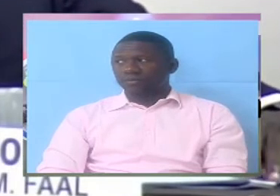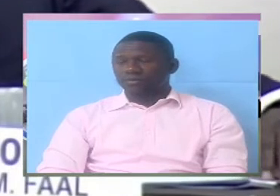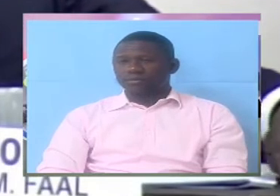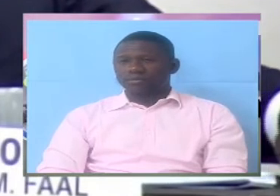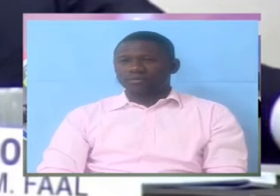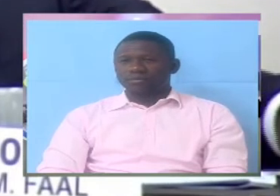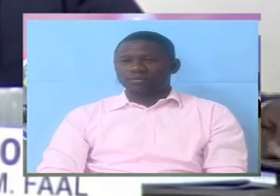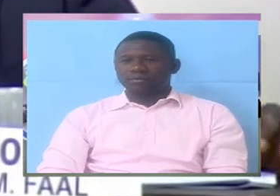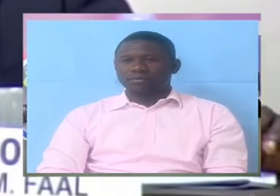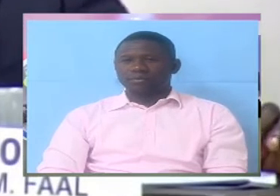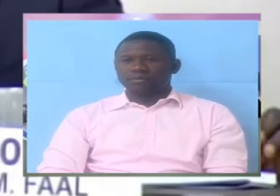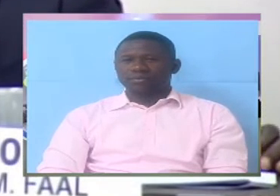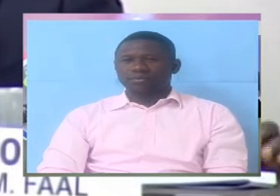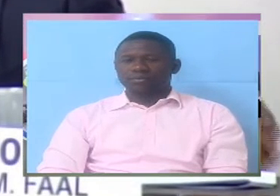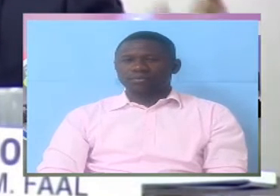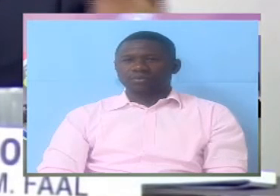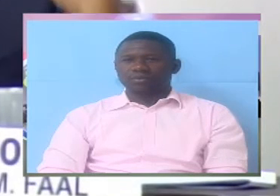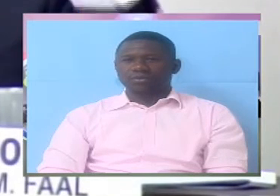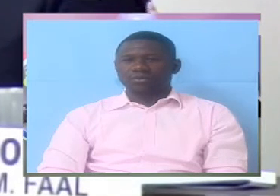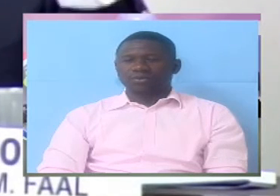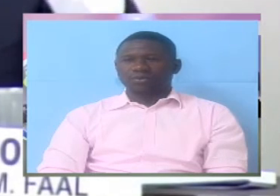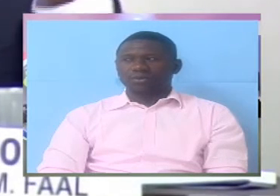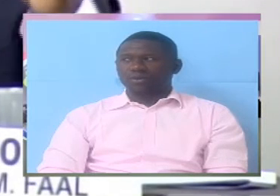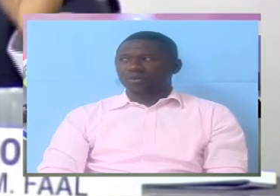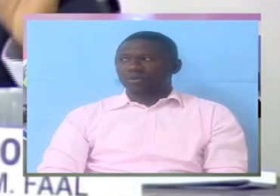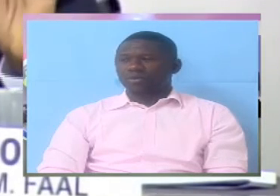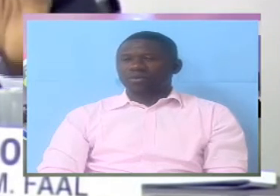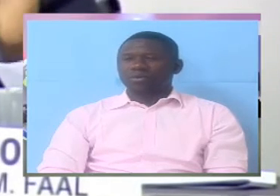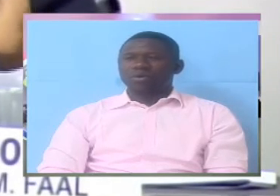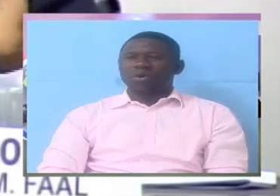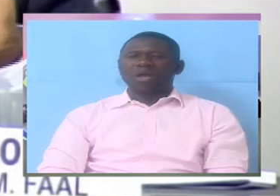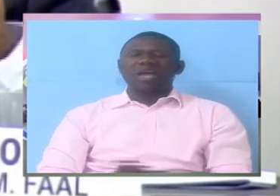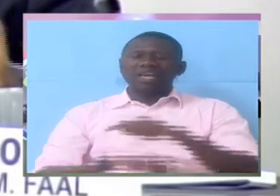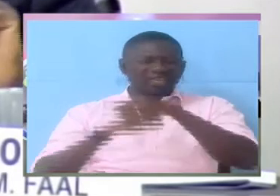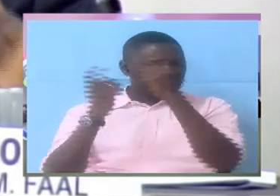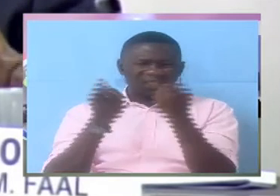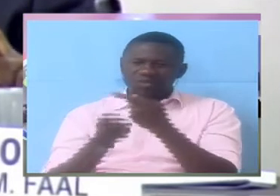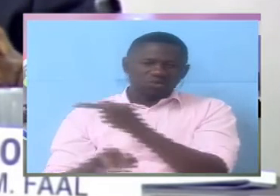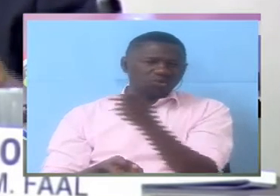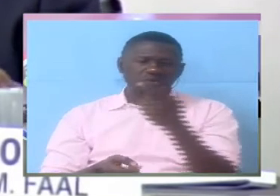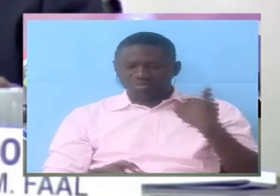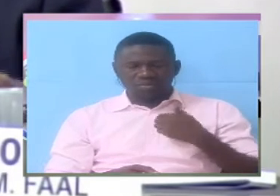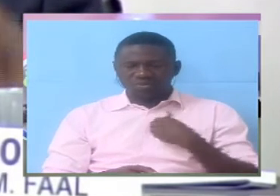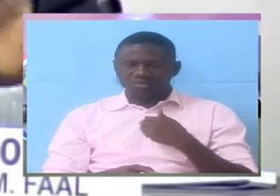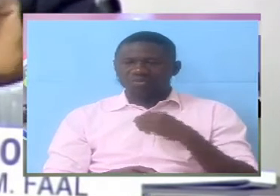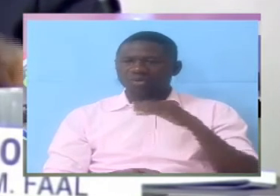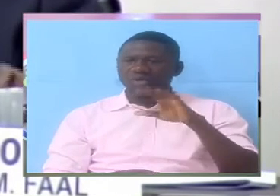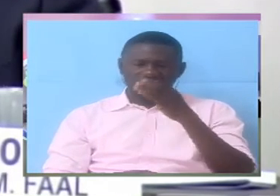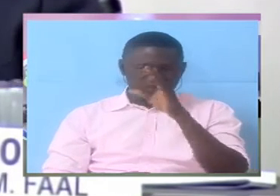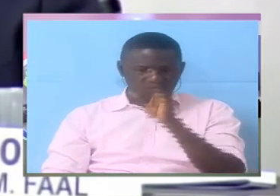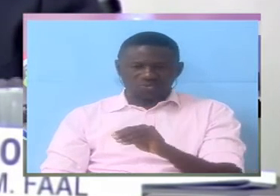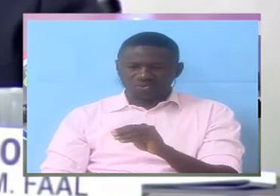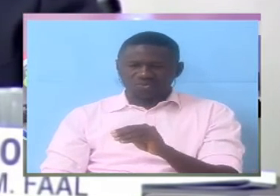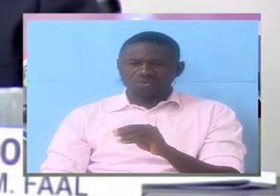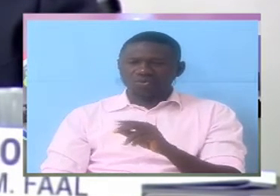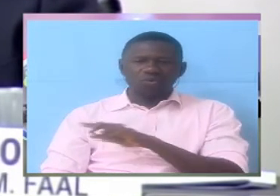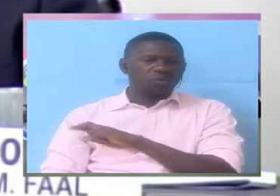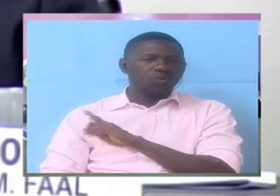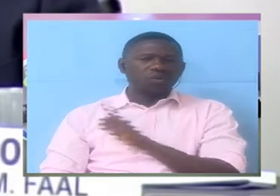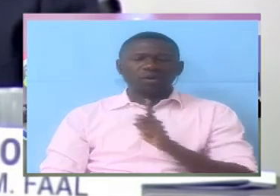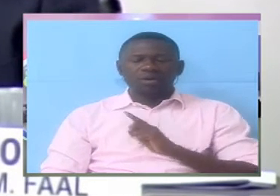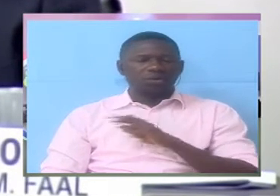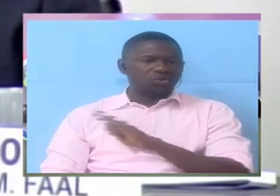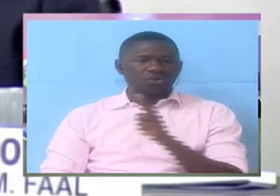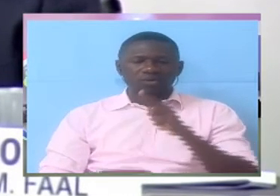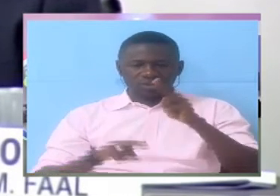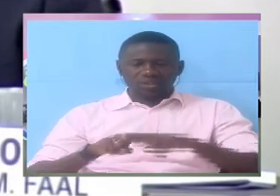Why are you questioning their credibility? Whatever those people may have done, we are not sitting here